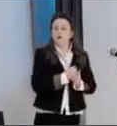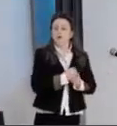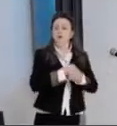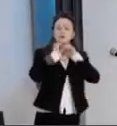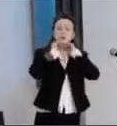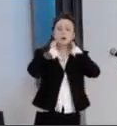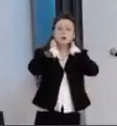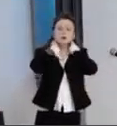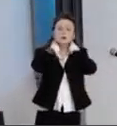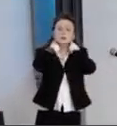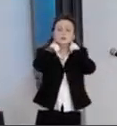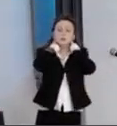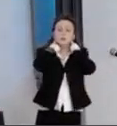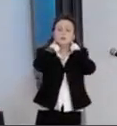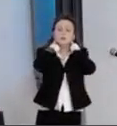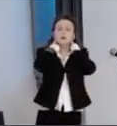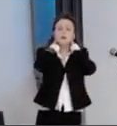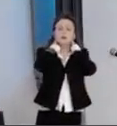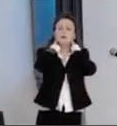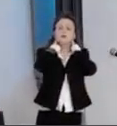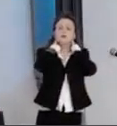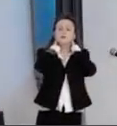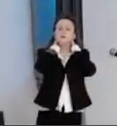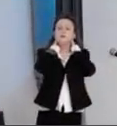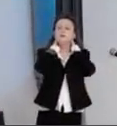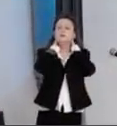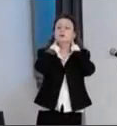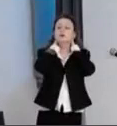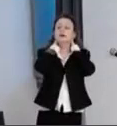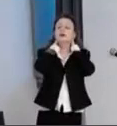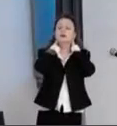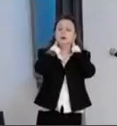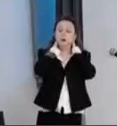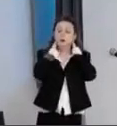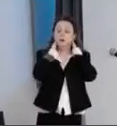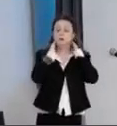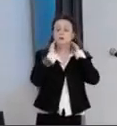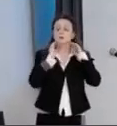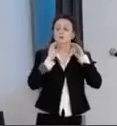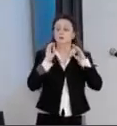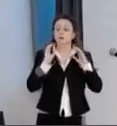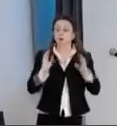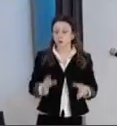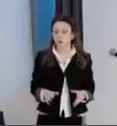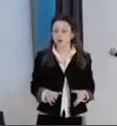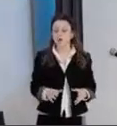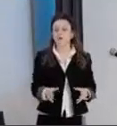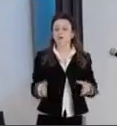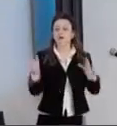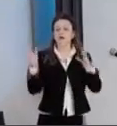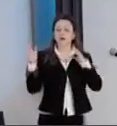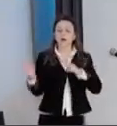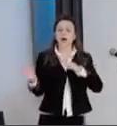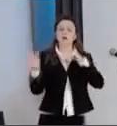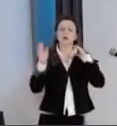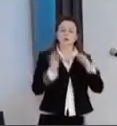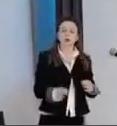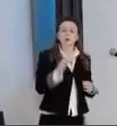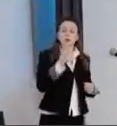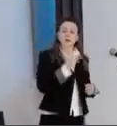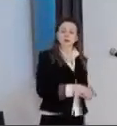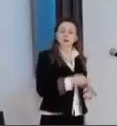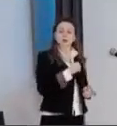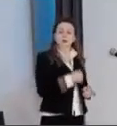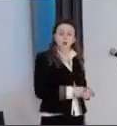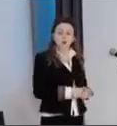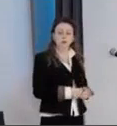of spectrum, there are views, families of views that are anti-cognitivist or formalist, and they have it that to